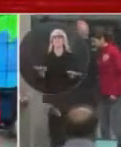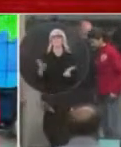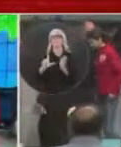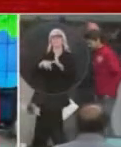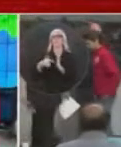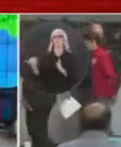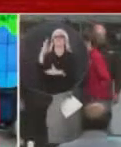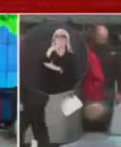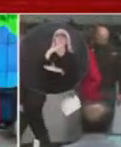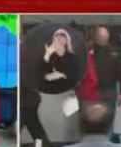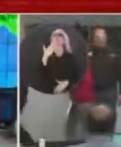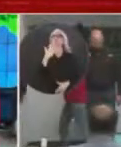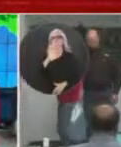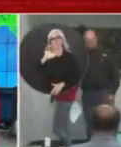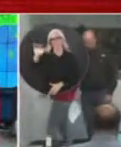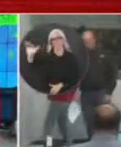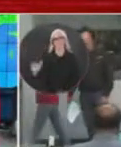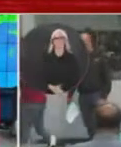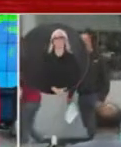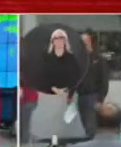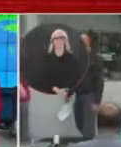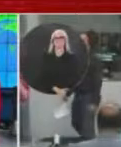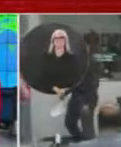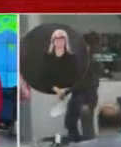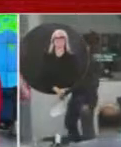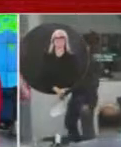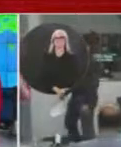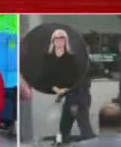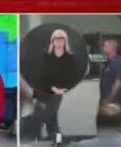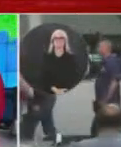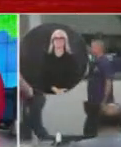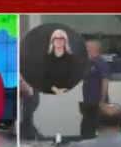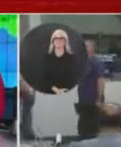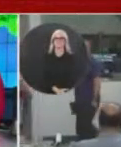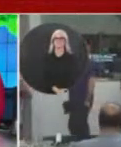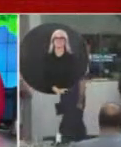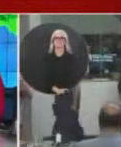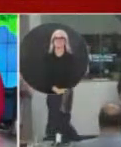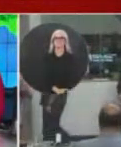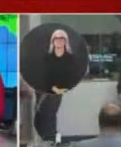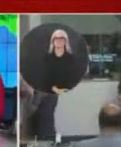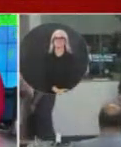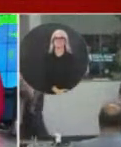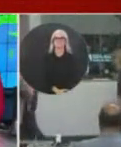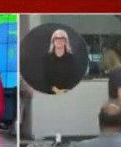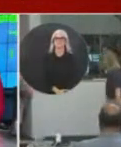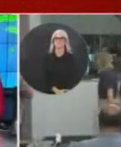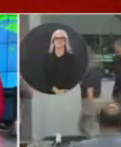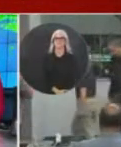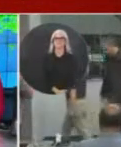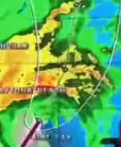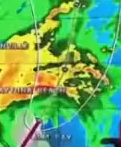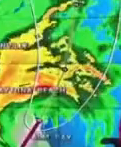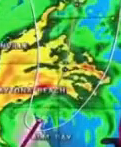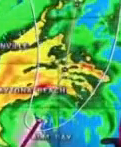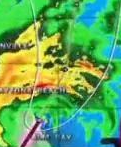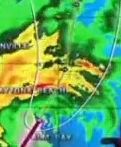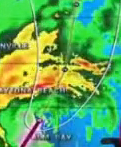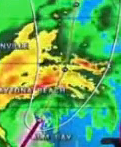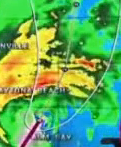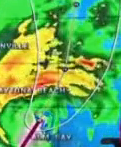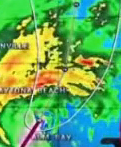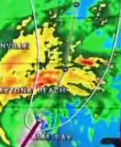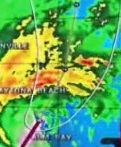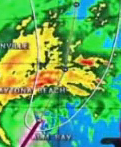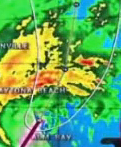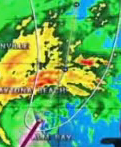All right, listening into the governor talking about just the extent of the damage that we are seeing here in Florida. He did speak to President Biden this